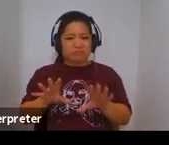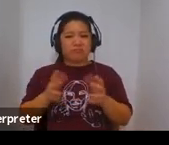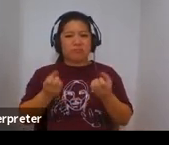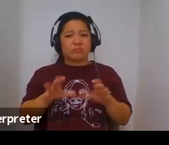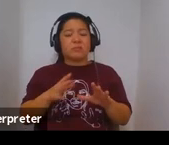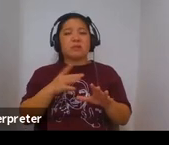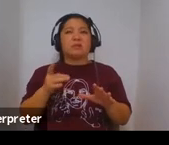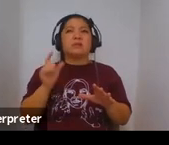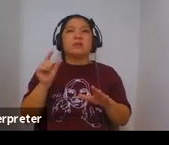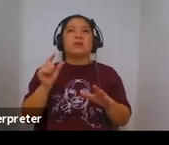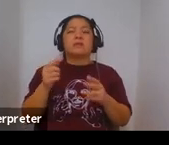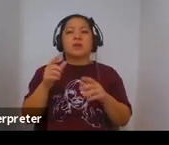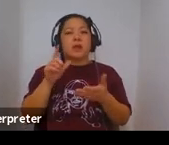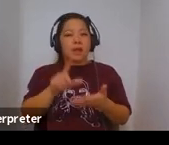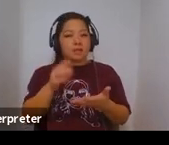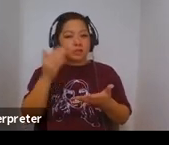a little less